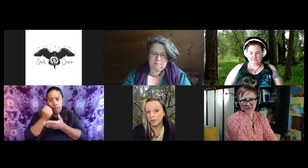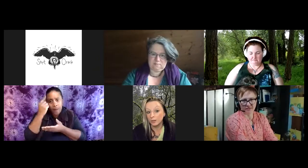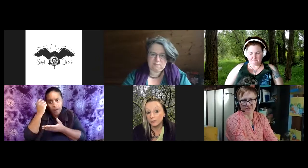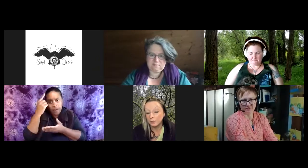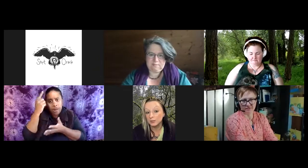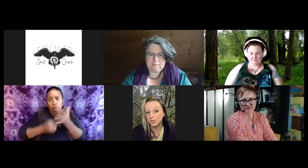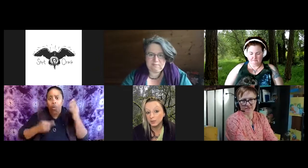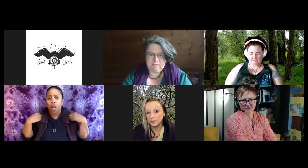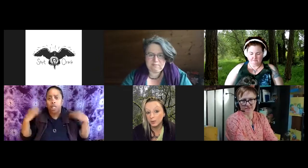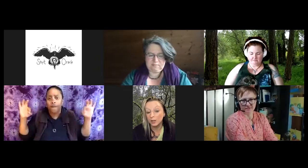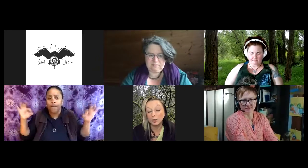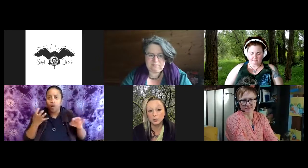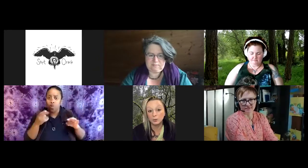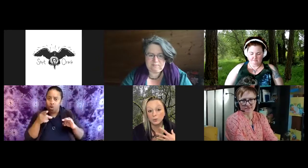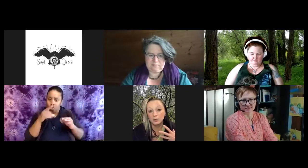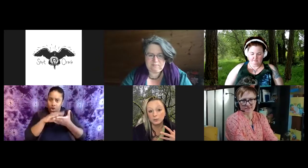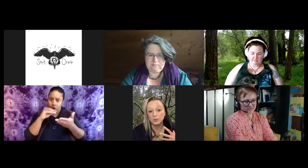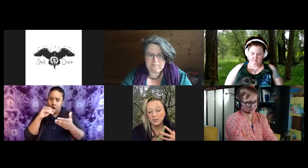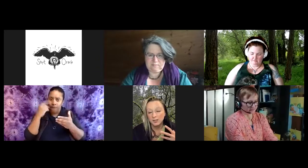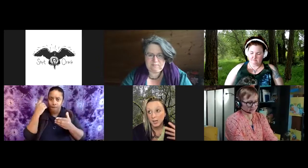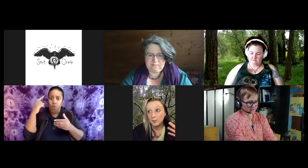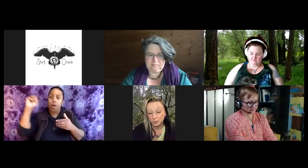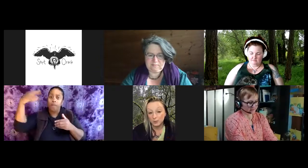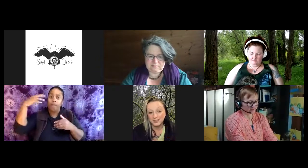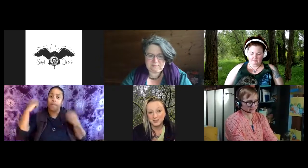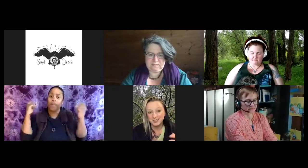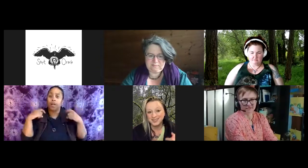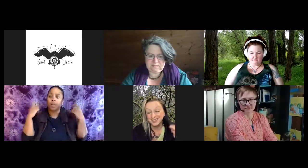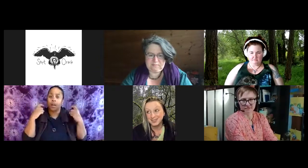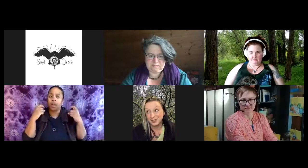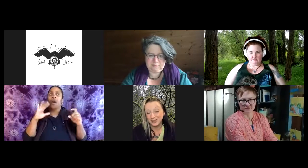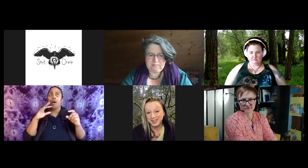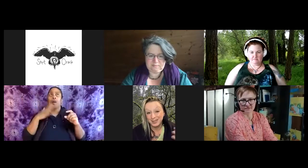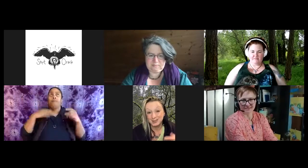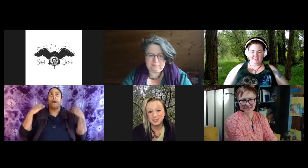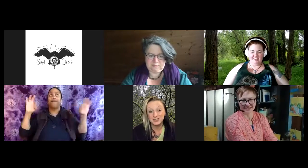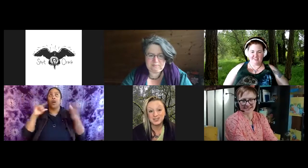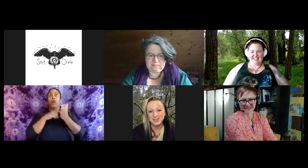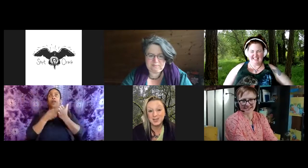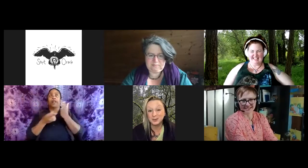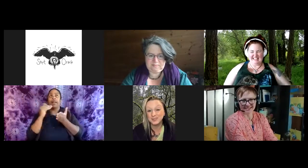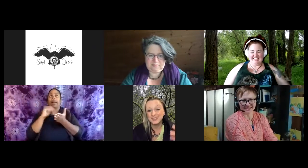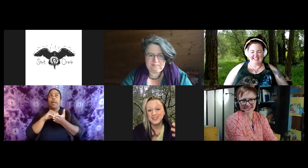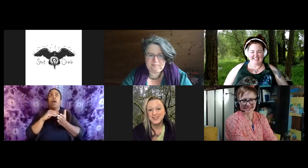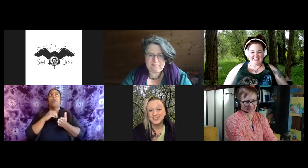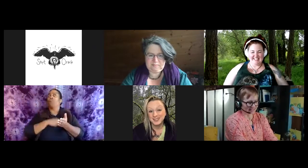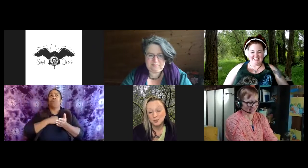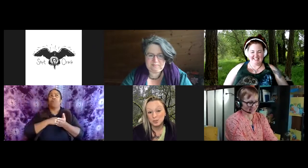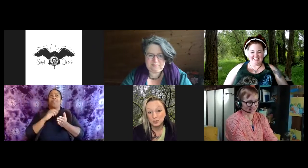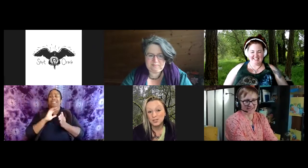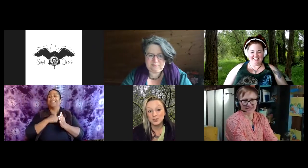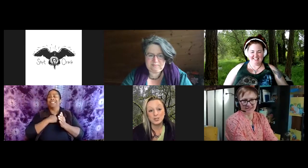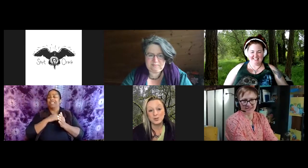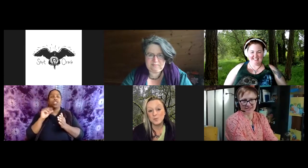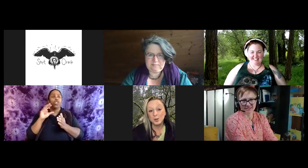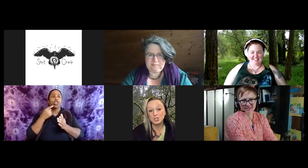you to learn for Beltane as well. Or Emma corrected me again. Sorry, Emma. She said, no, you